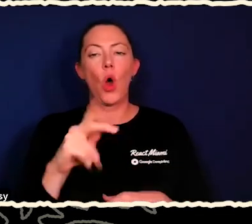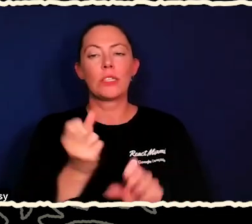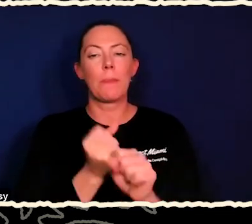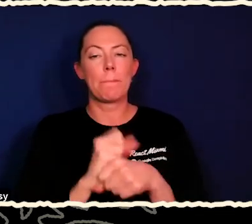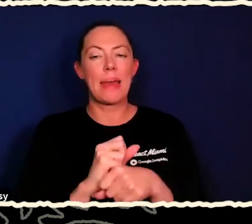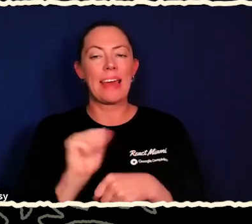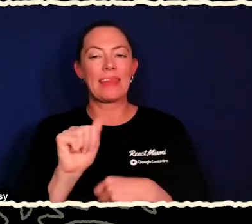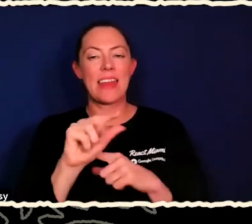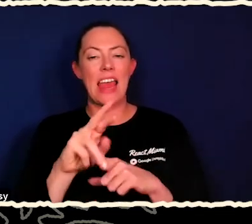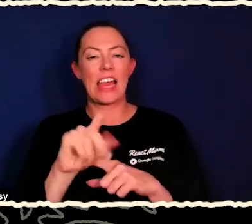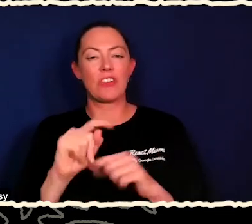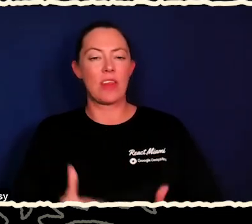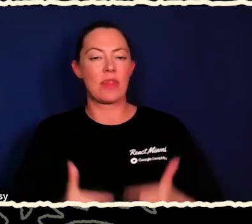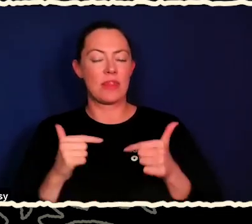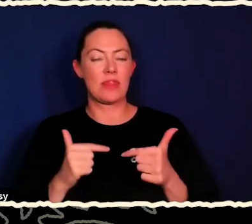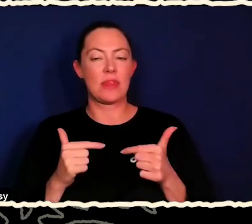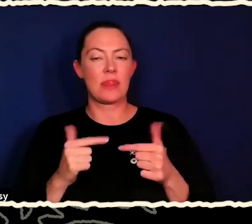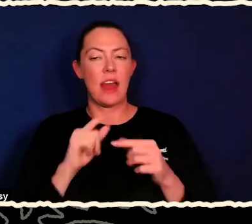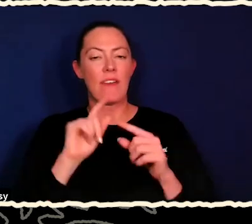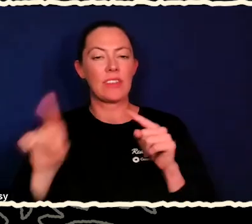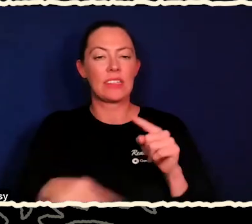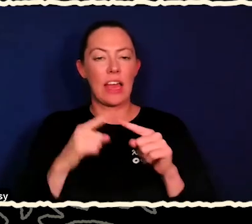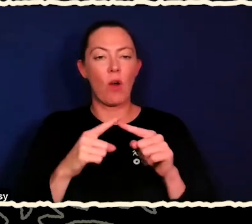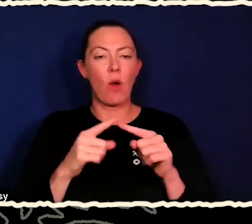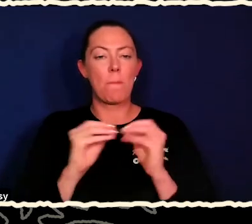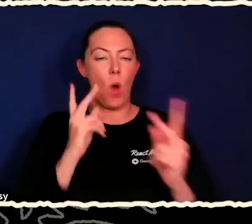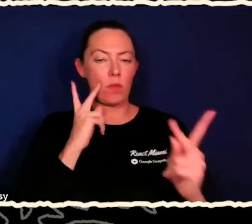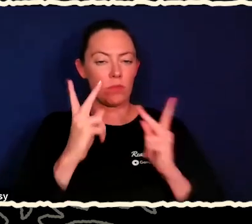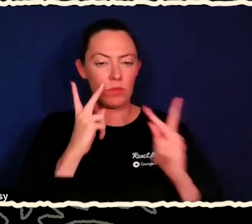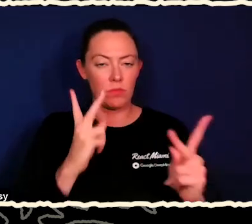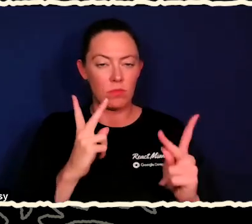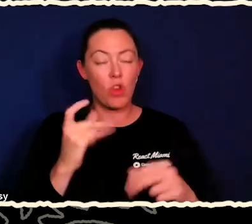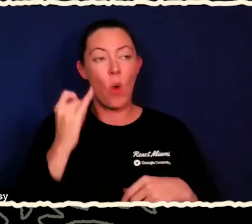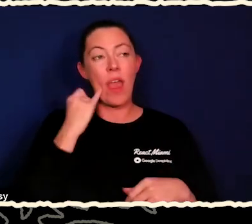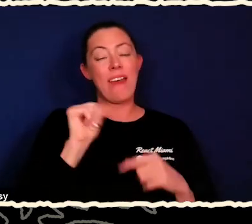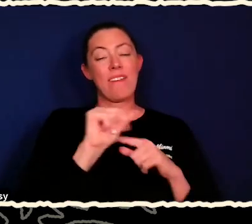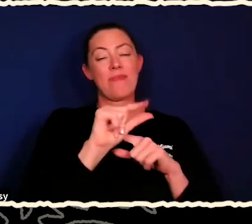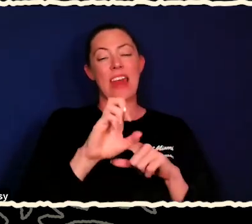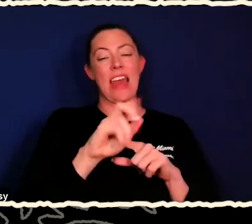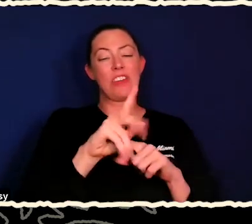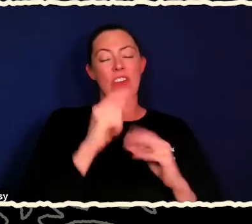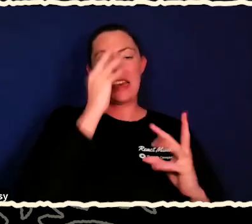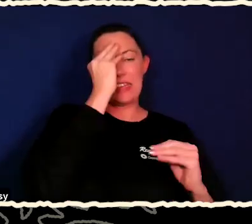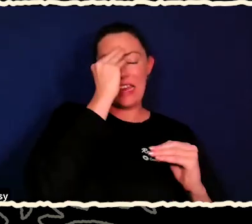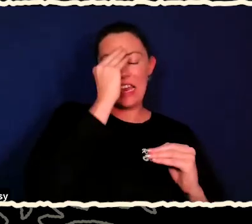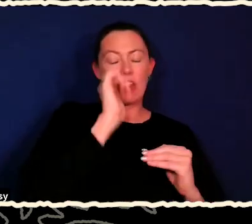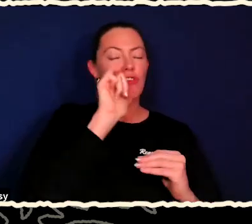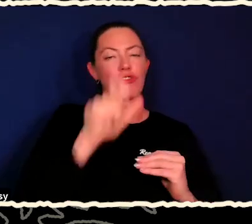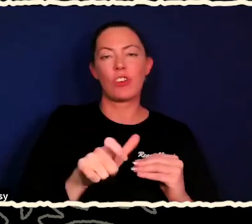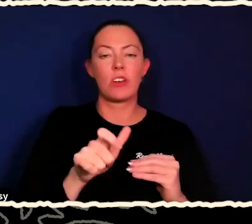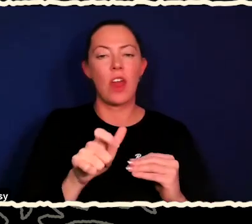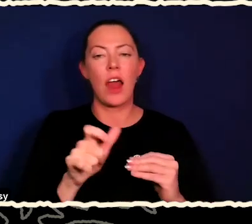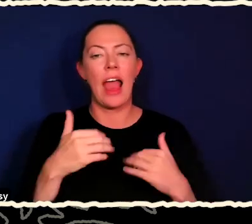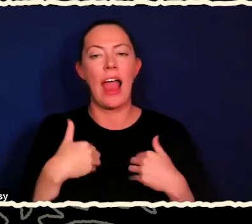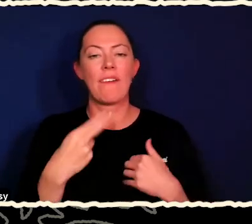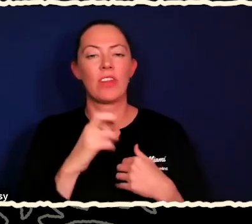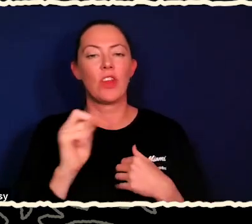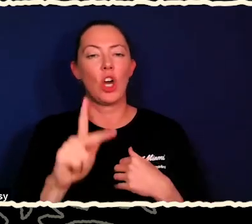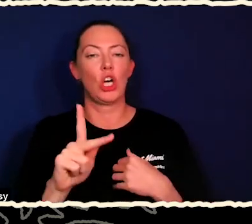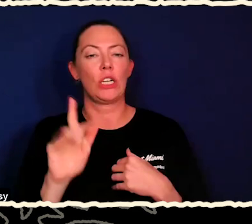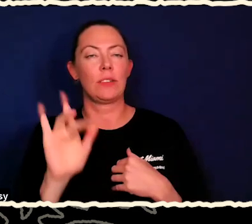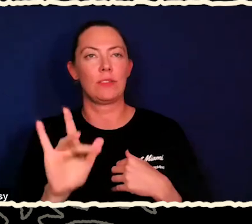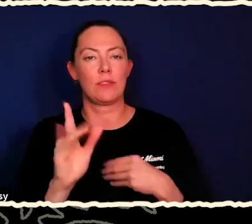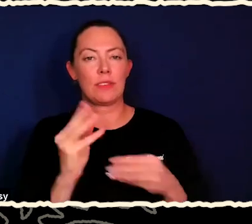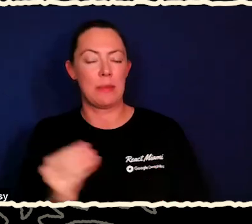state changes, not the agent directly. If the agent is thinking, the hook should expose the submit function, or at the very least, it